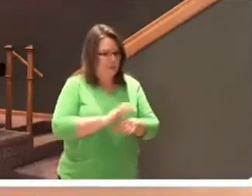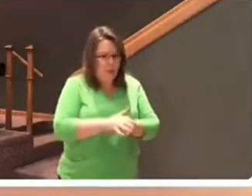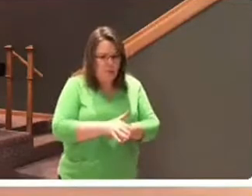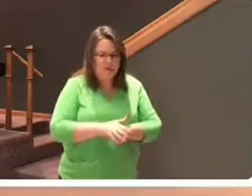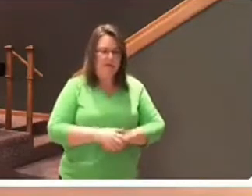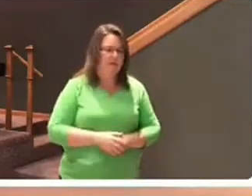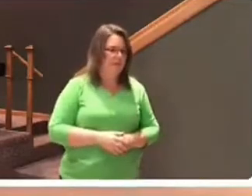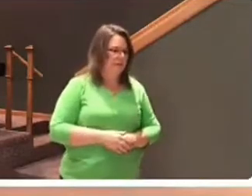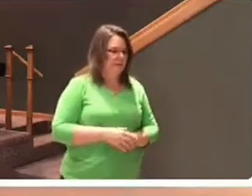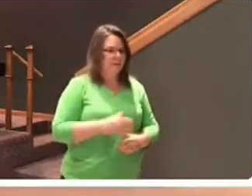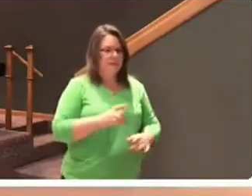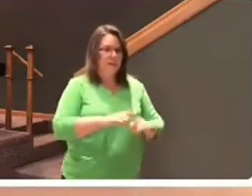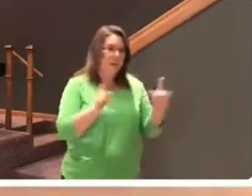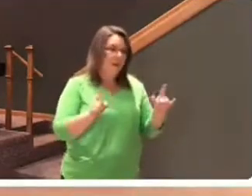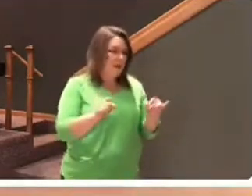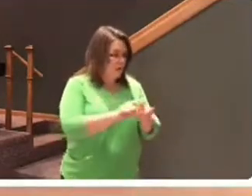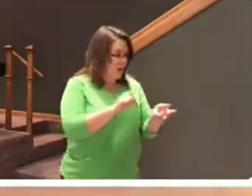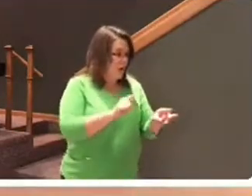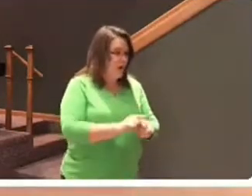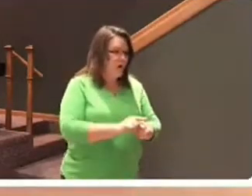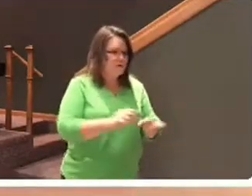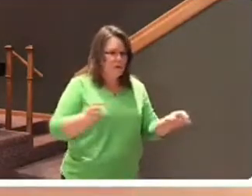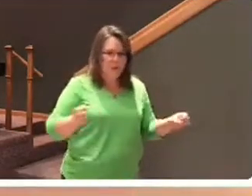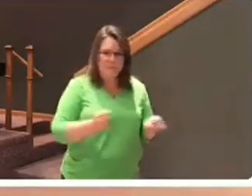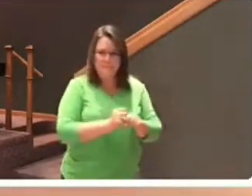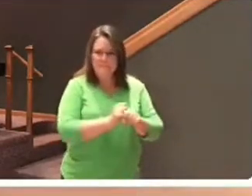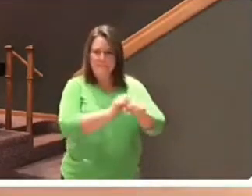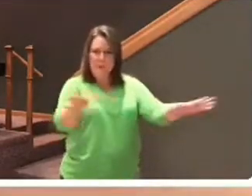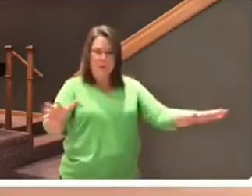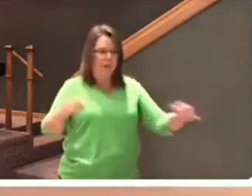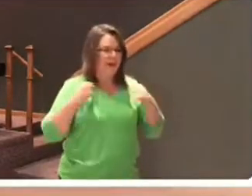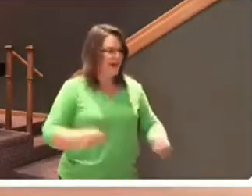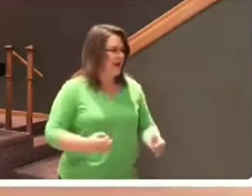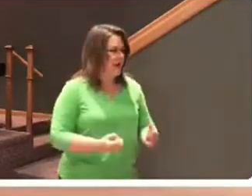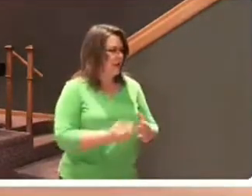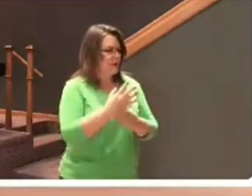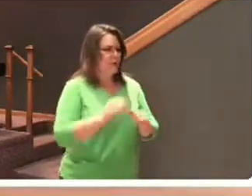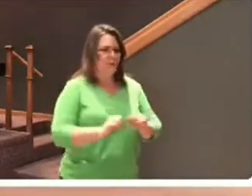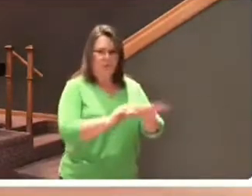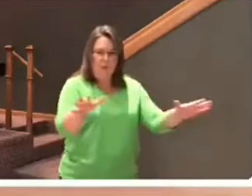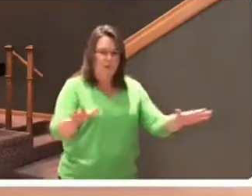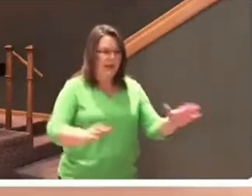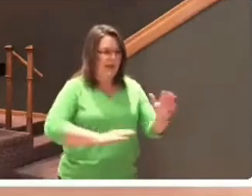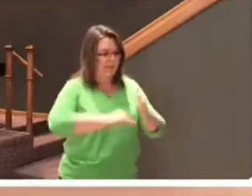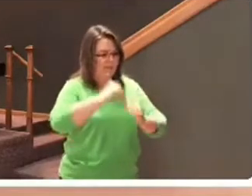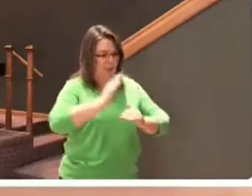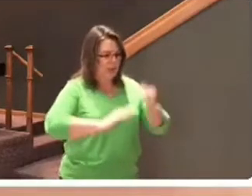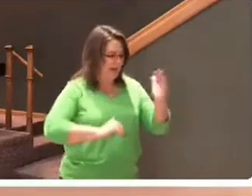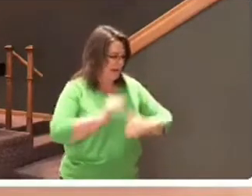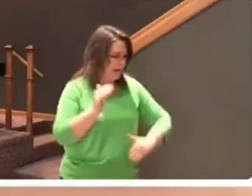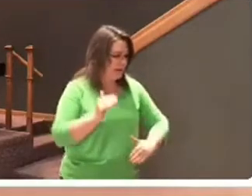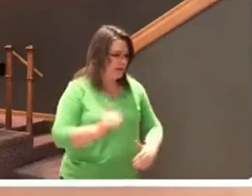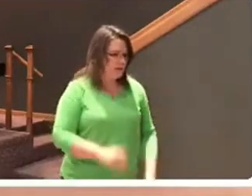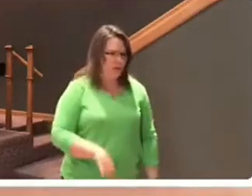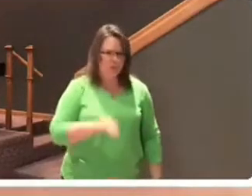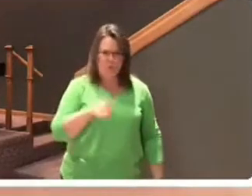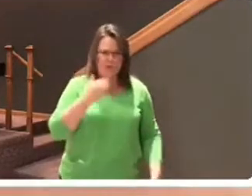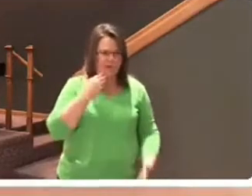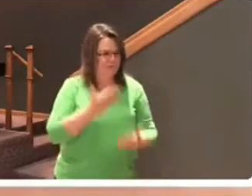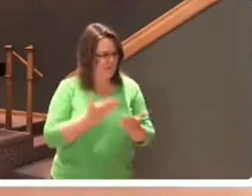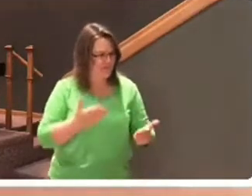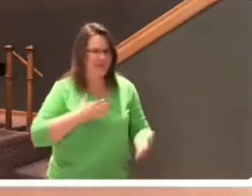COVID, but to also explode in healthy growth, expansion, and building. Boy, it's a good